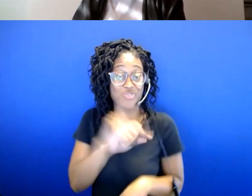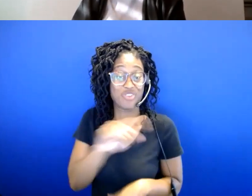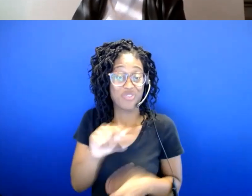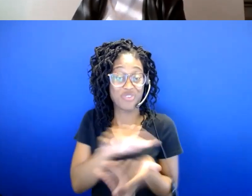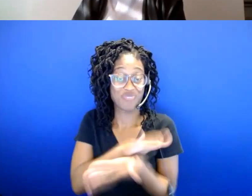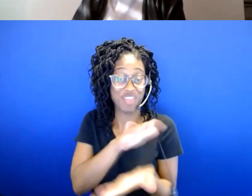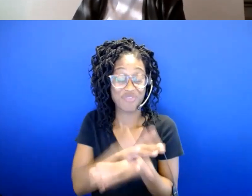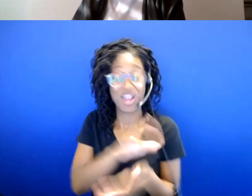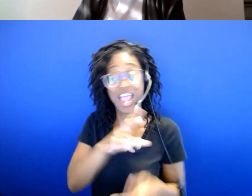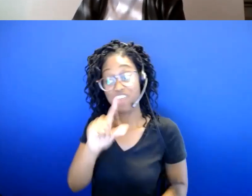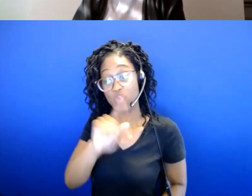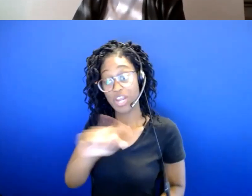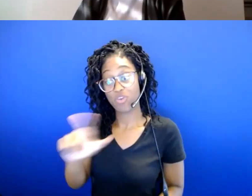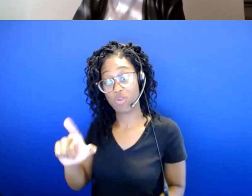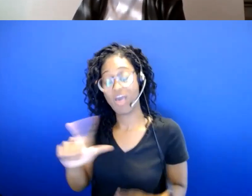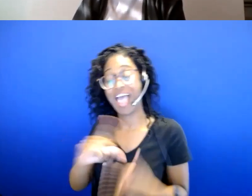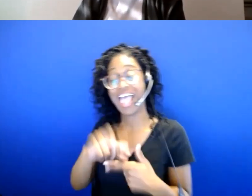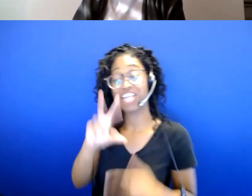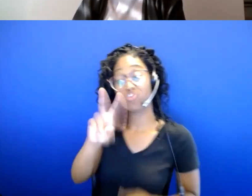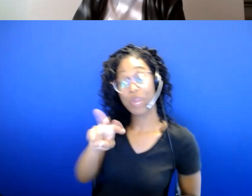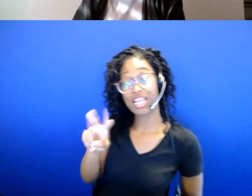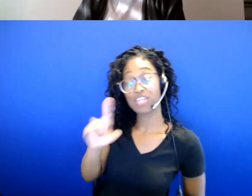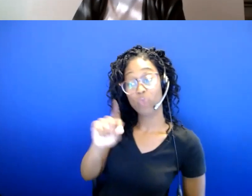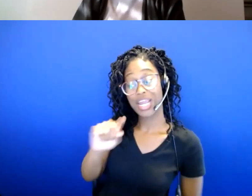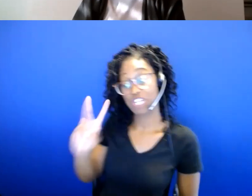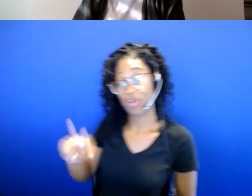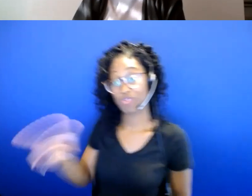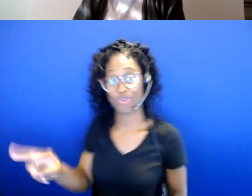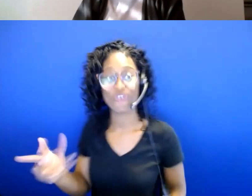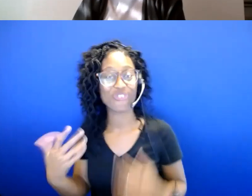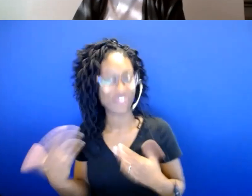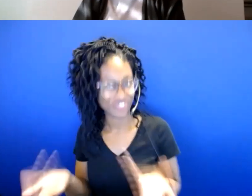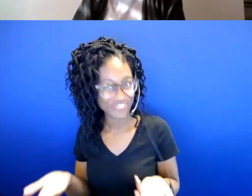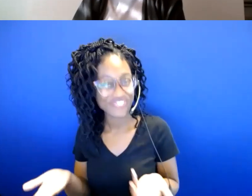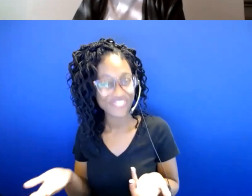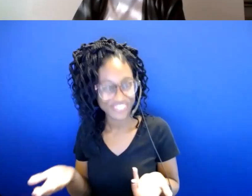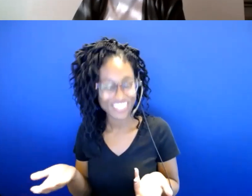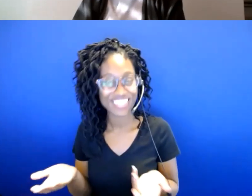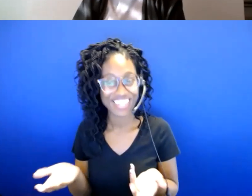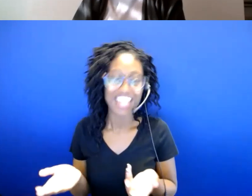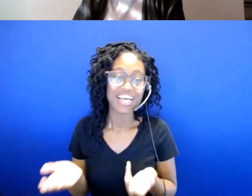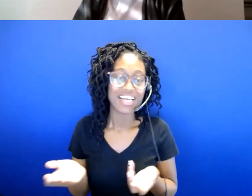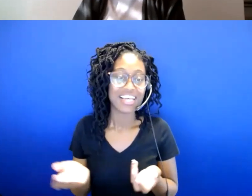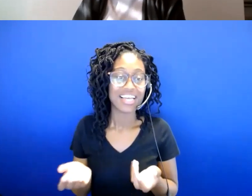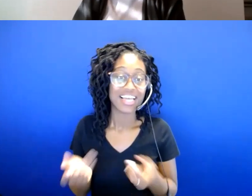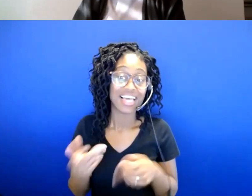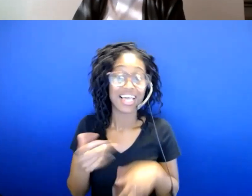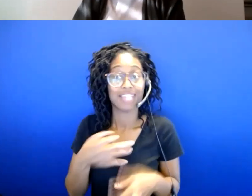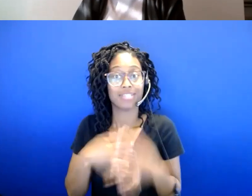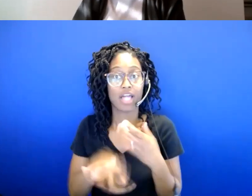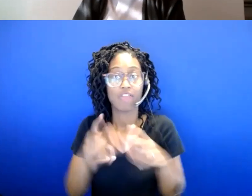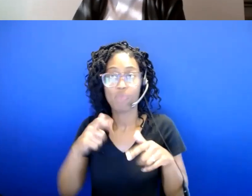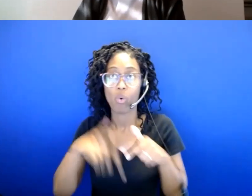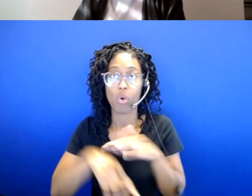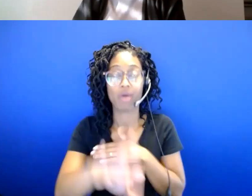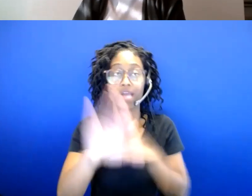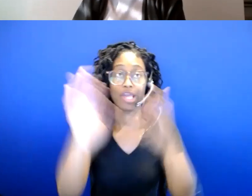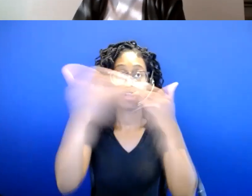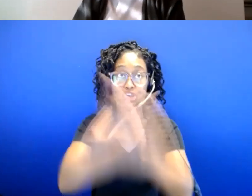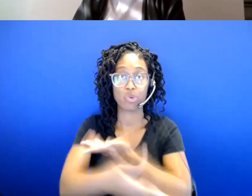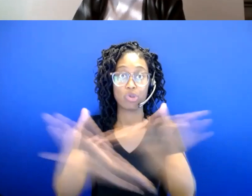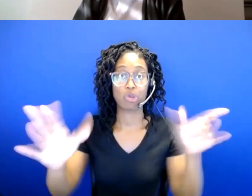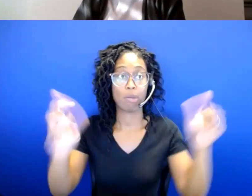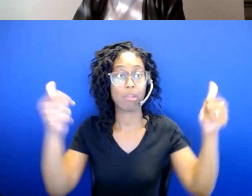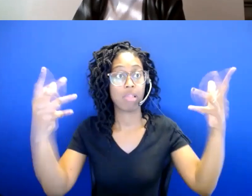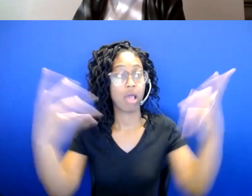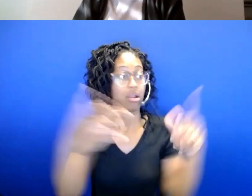but in 2022, rather than walking to a room with a large number of poster boards, we'll have video displays. So